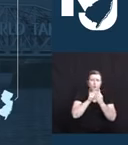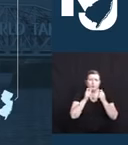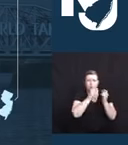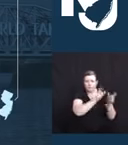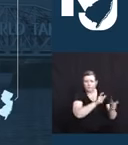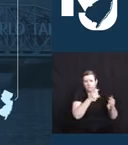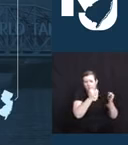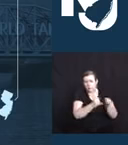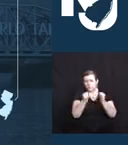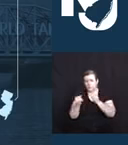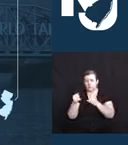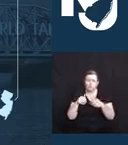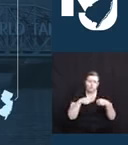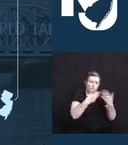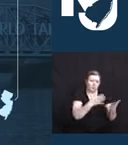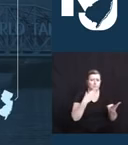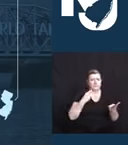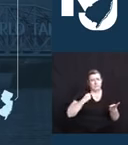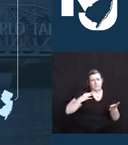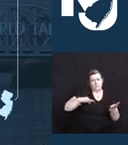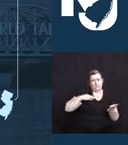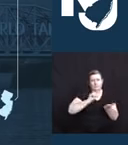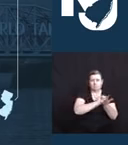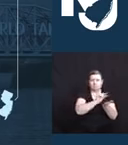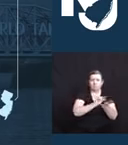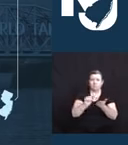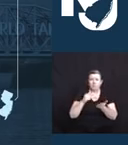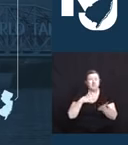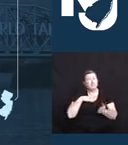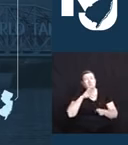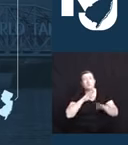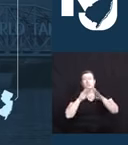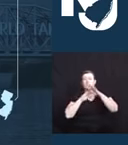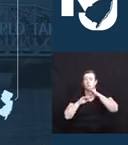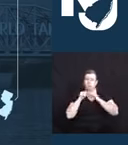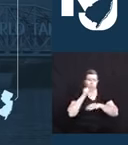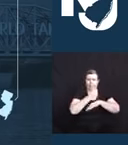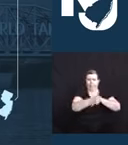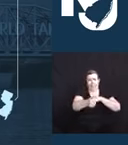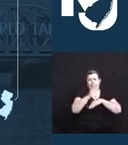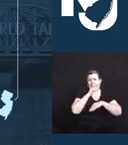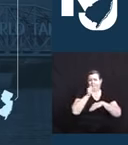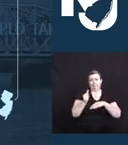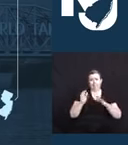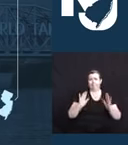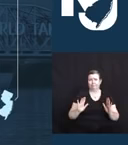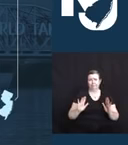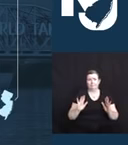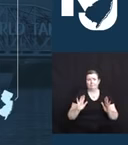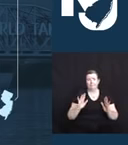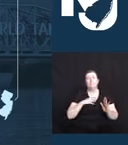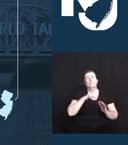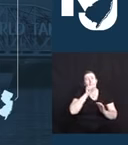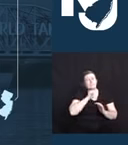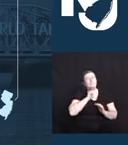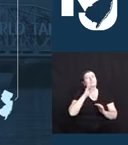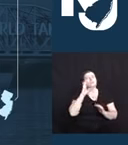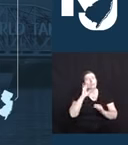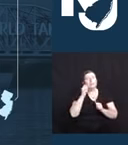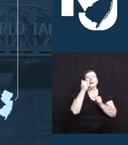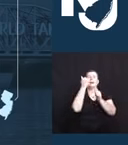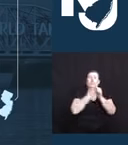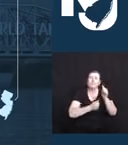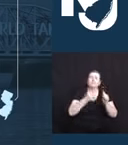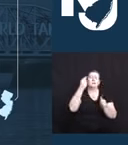benefits flowing. If you're frustrated, I don't blame you. We don't blame you. Please hang in there. You will get every single penny that's coming to you.